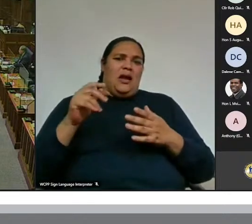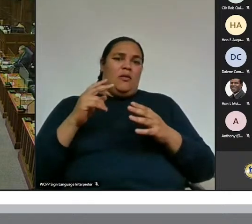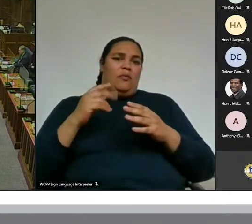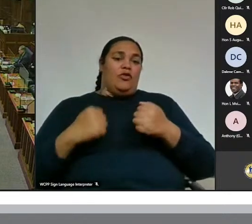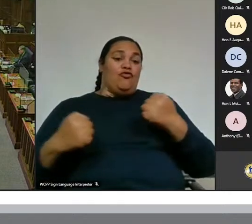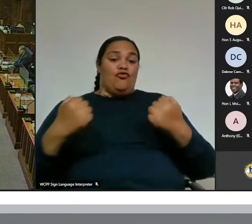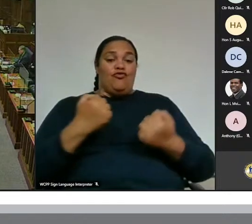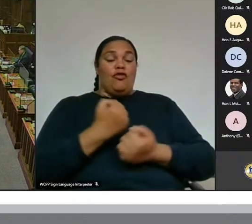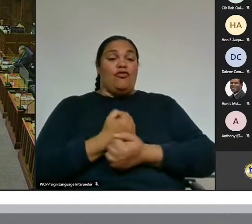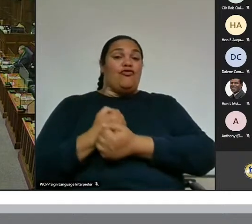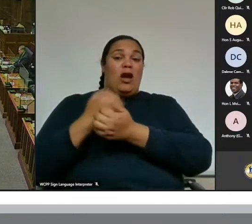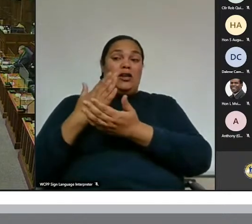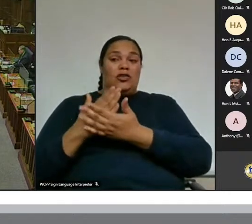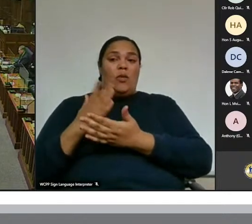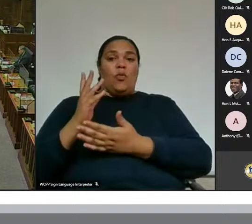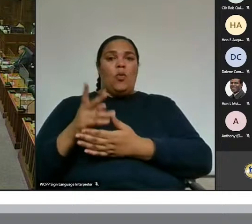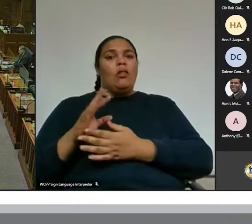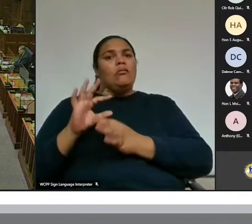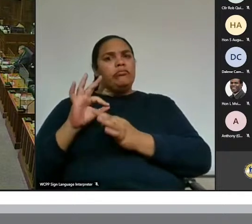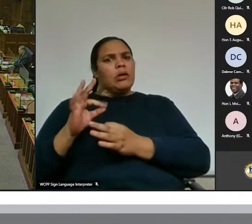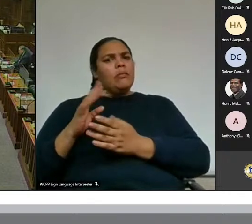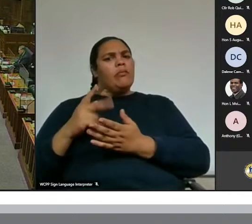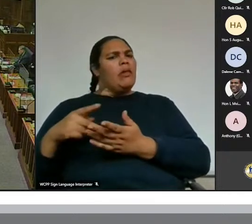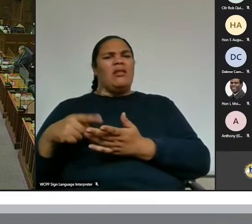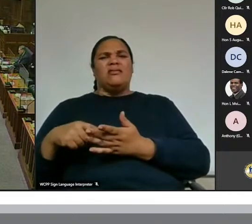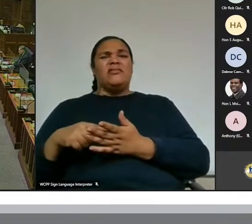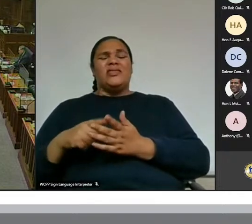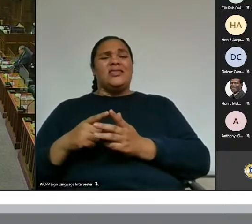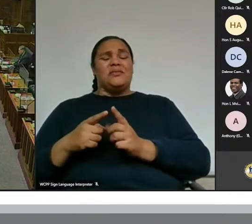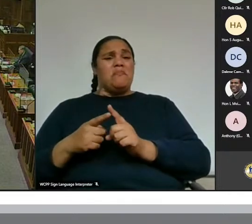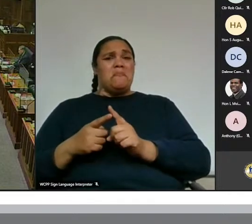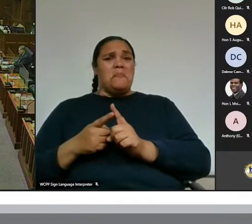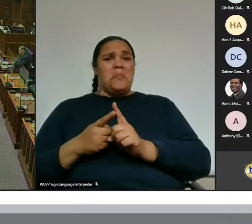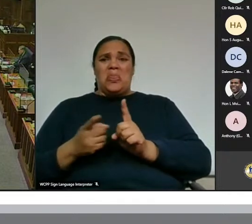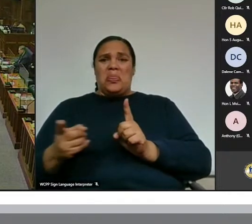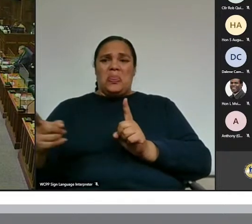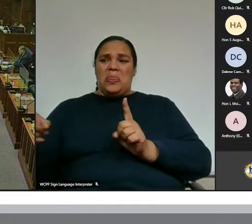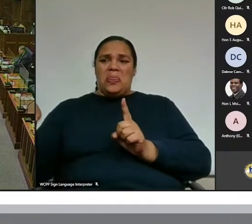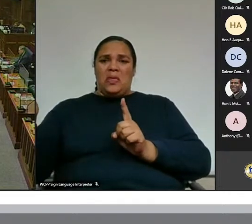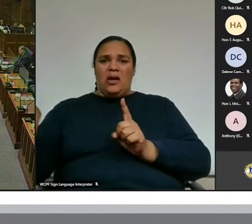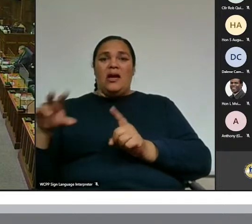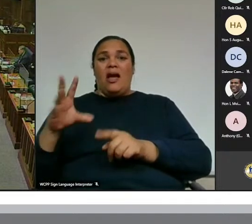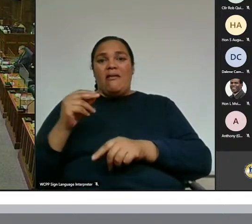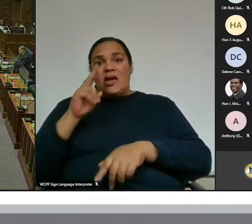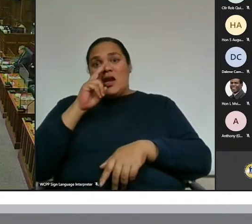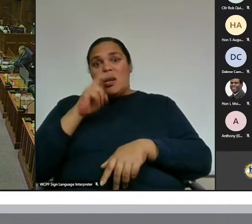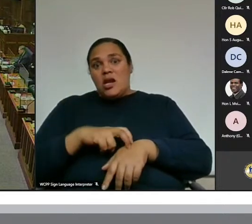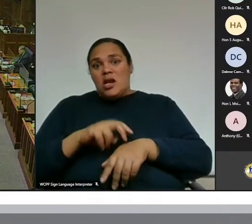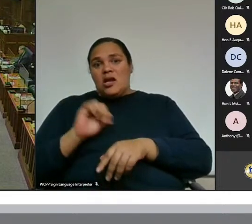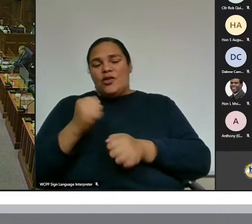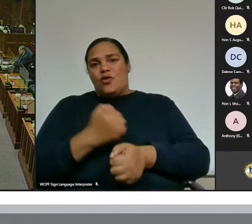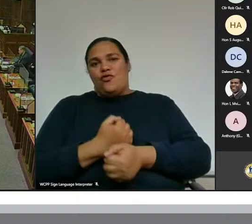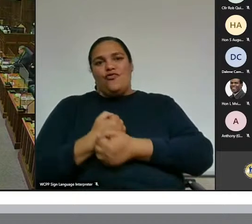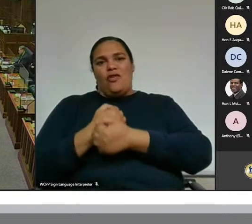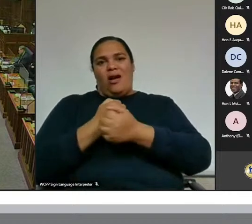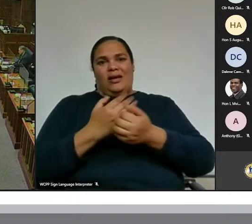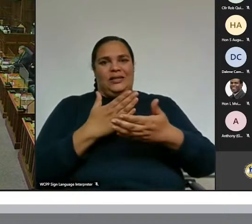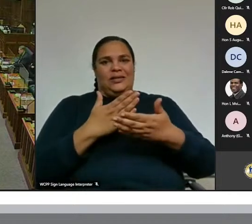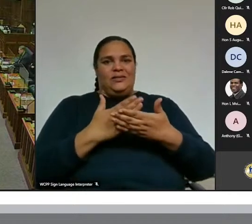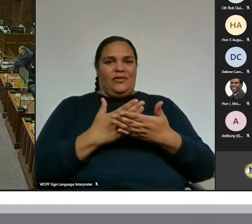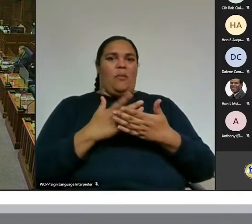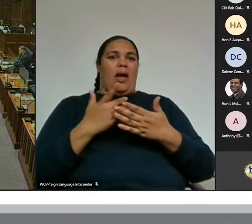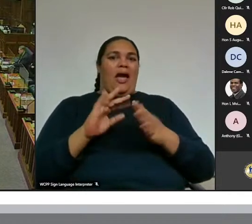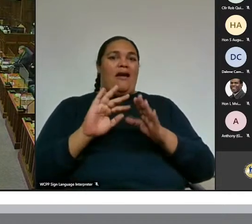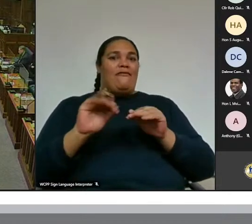not be on a sensible place. There is a certain need of this truck flow